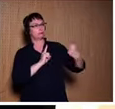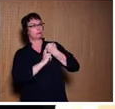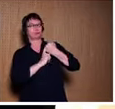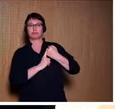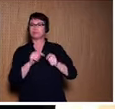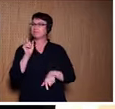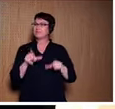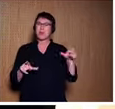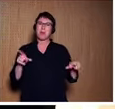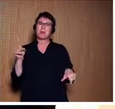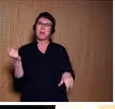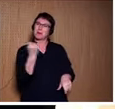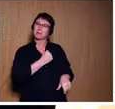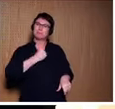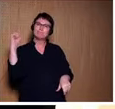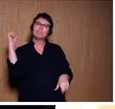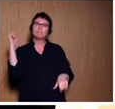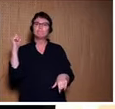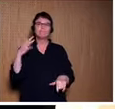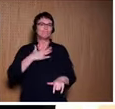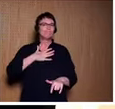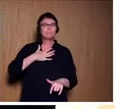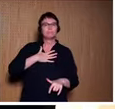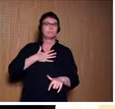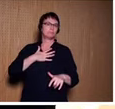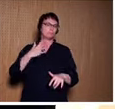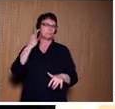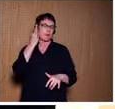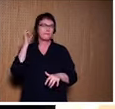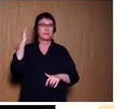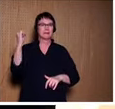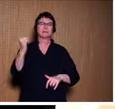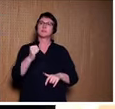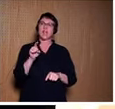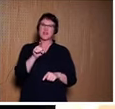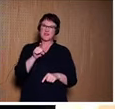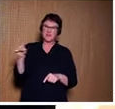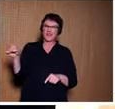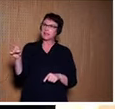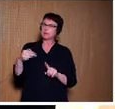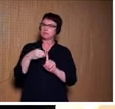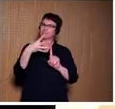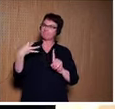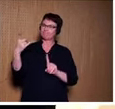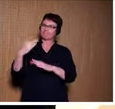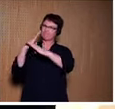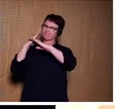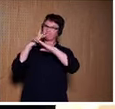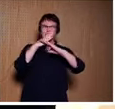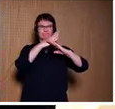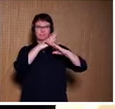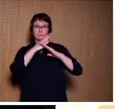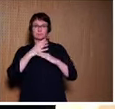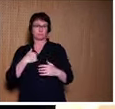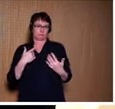anti-feminist and anti-queer advocacy that we will be discussing here today. I am a donor-conceived person who was